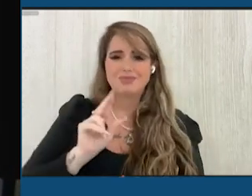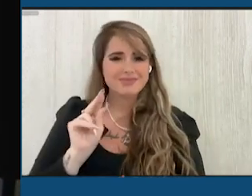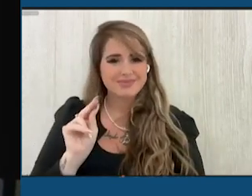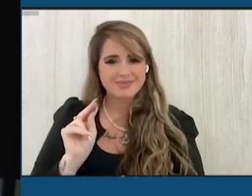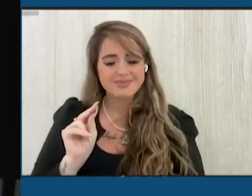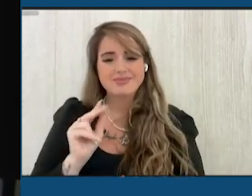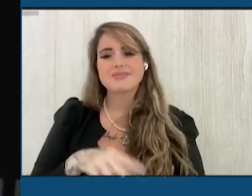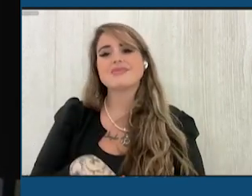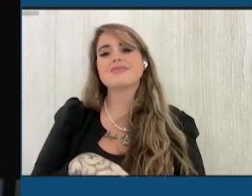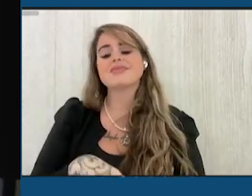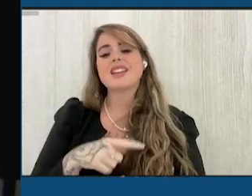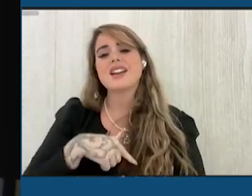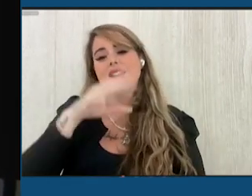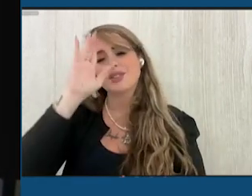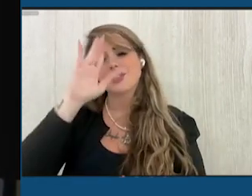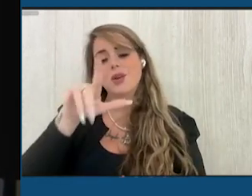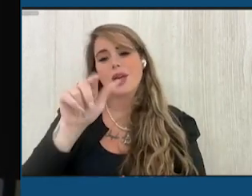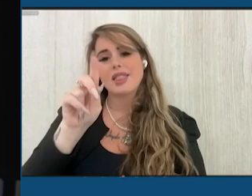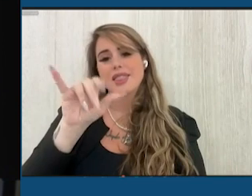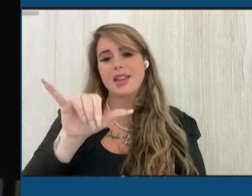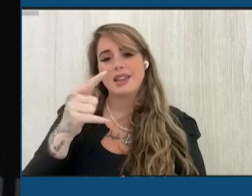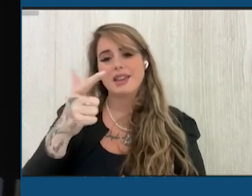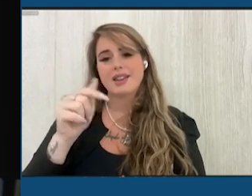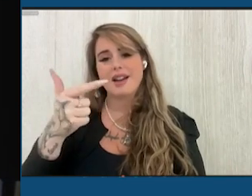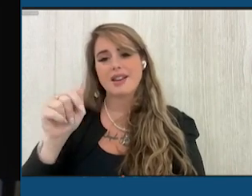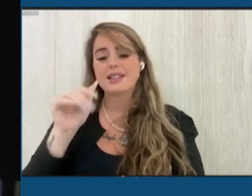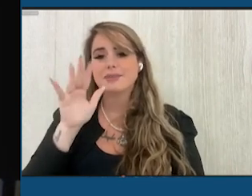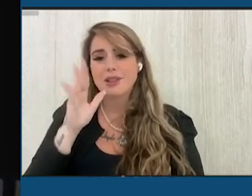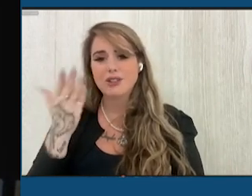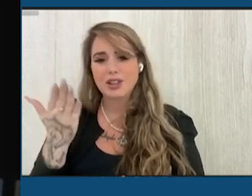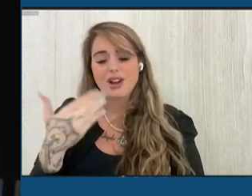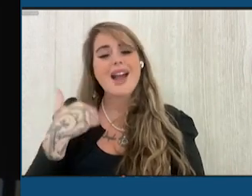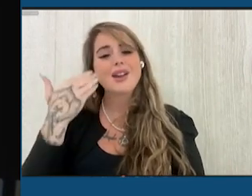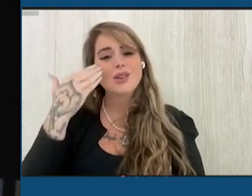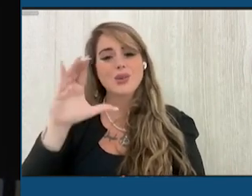I know Lady Gaga's mom is here, and I know Cynthia, but we weren't born that way.